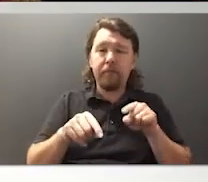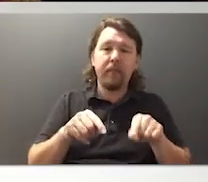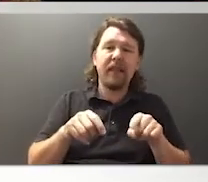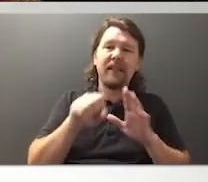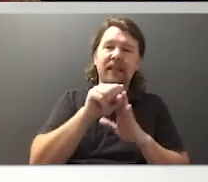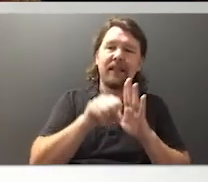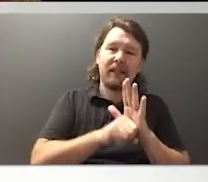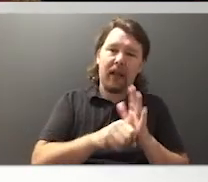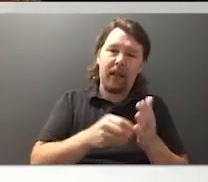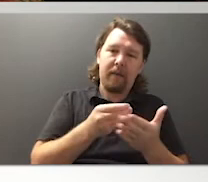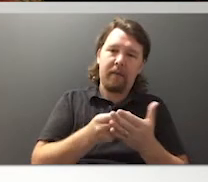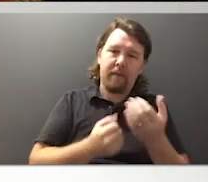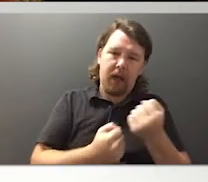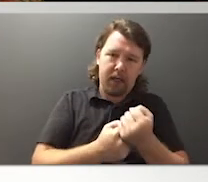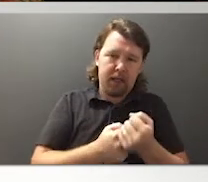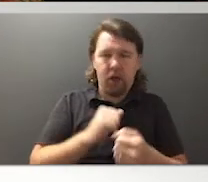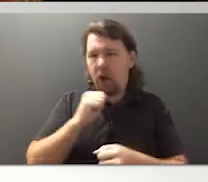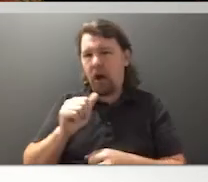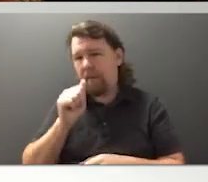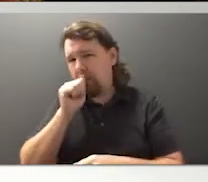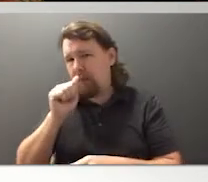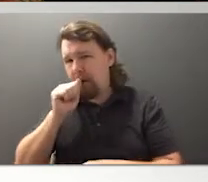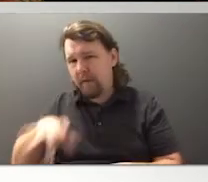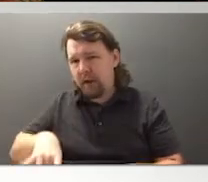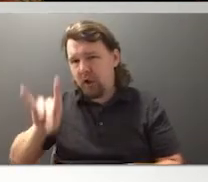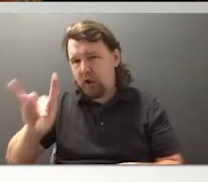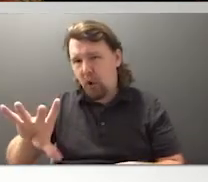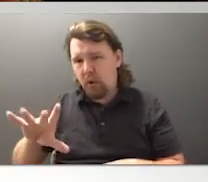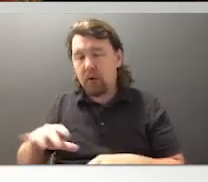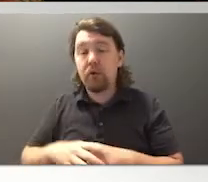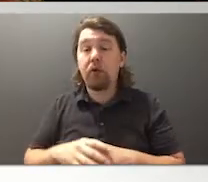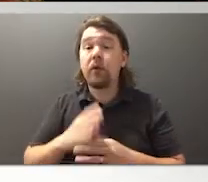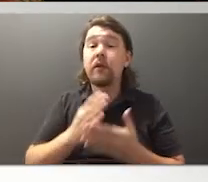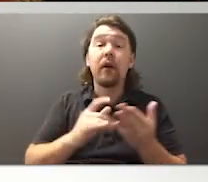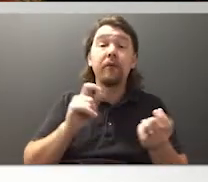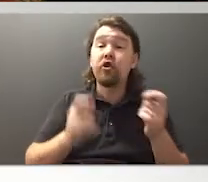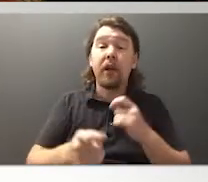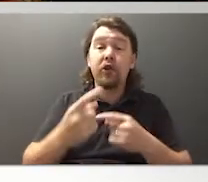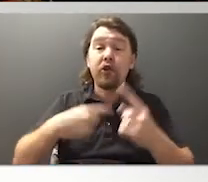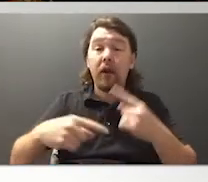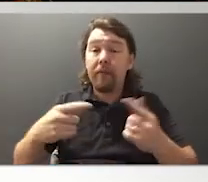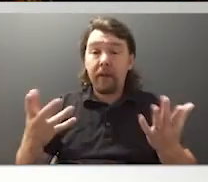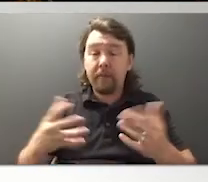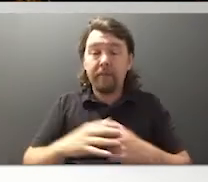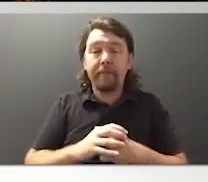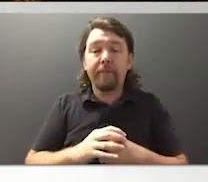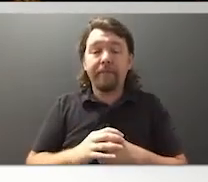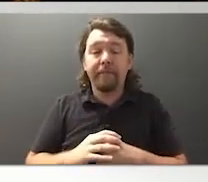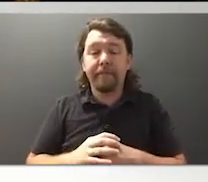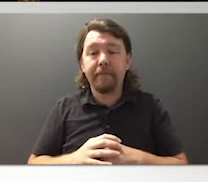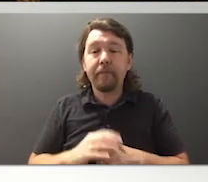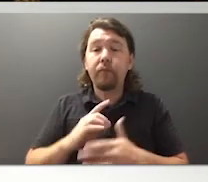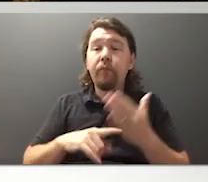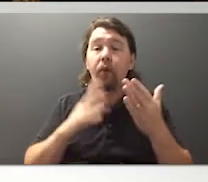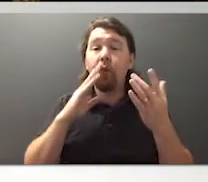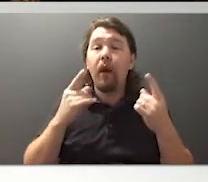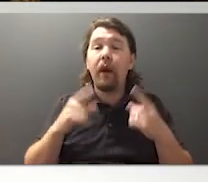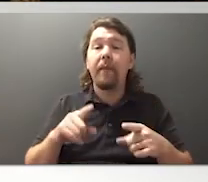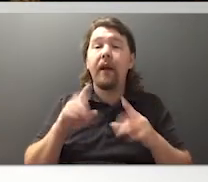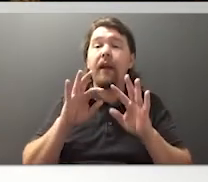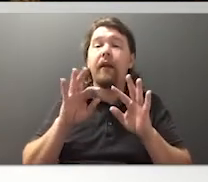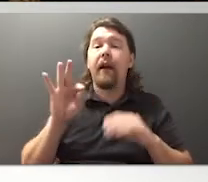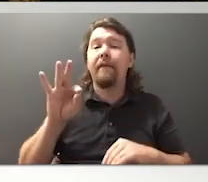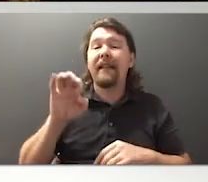state funded. So there's some changes that are coming down the pike here. So what's going to happen is the Family Empowerment Scholarship,